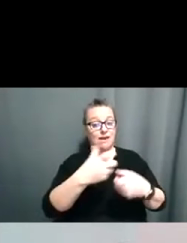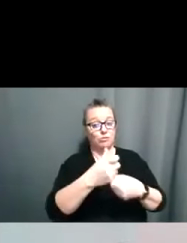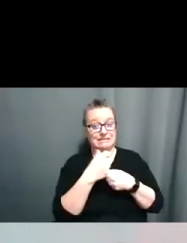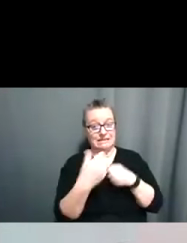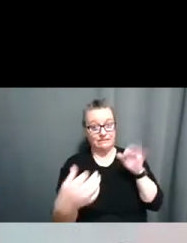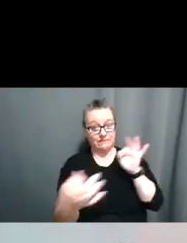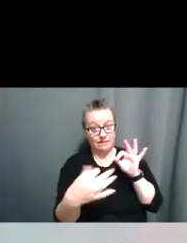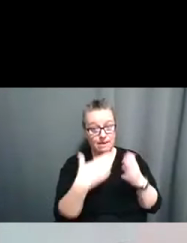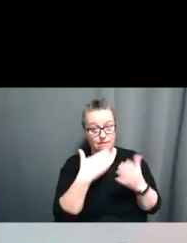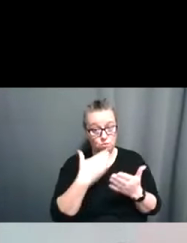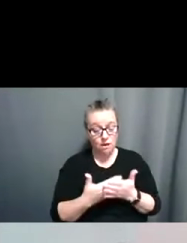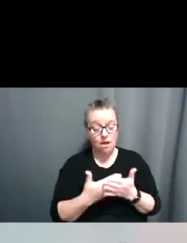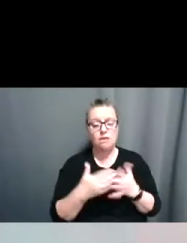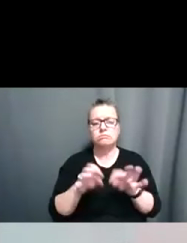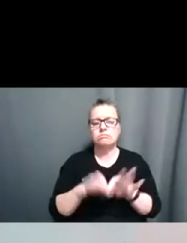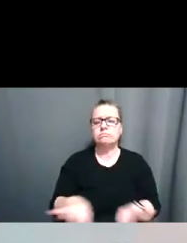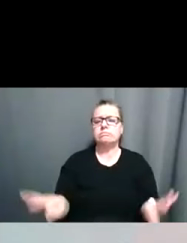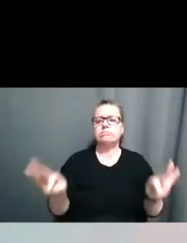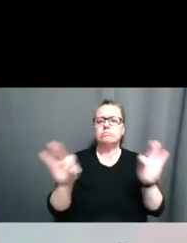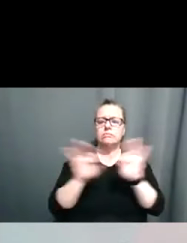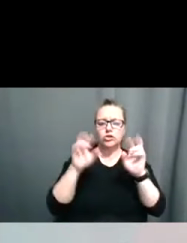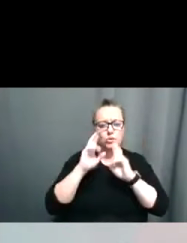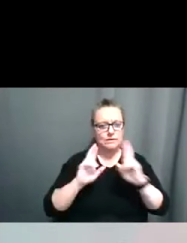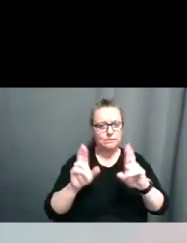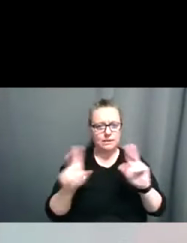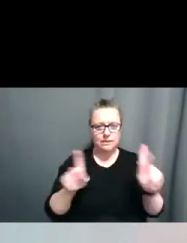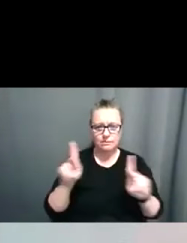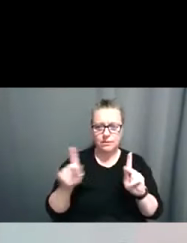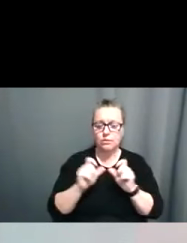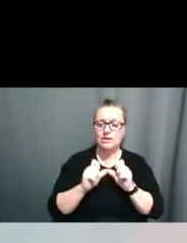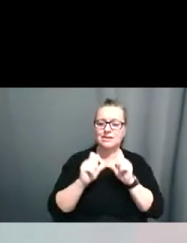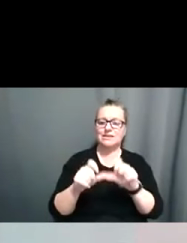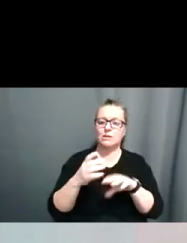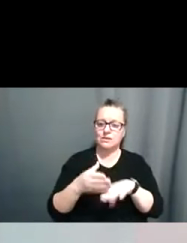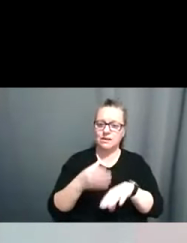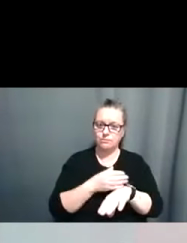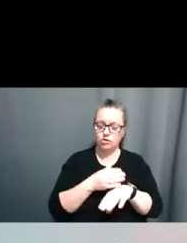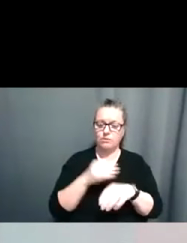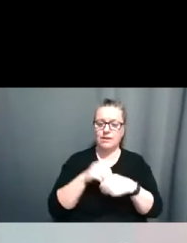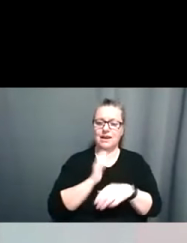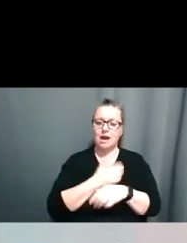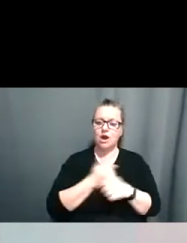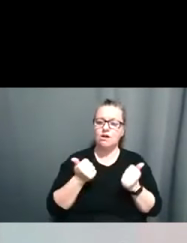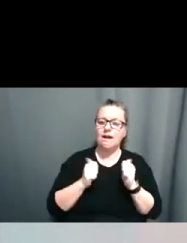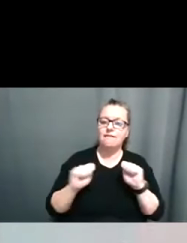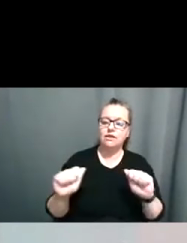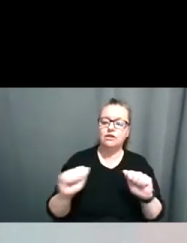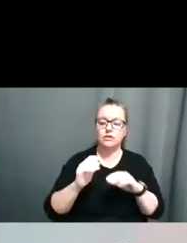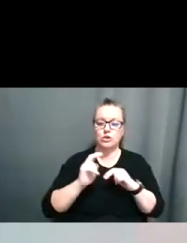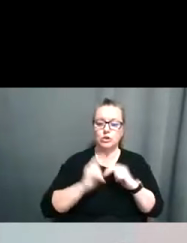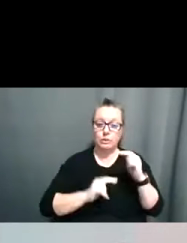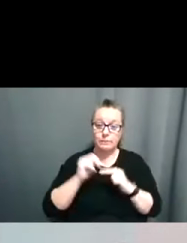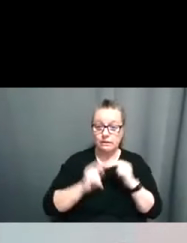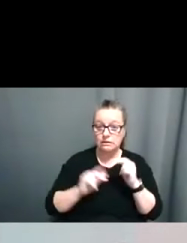well is absolutely essential to respecting people and continuous improvement in our efforts to build lean organizations in state